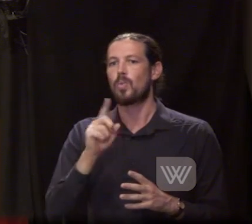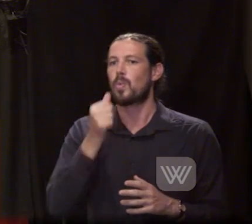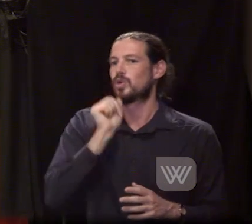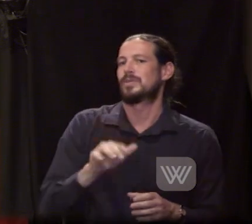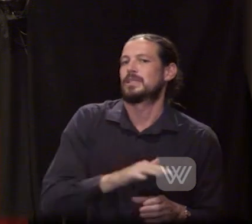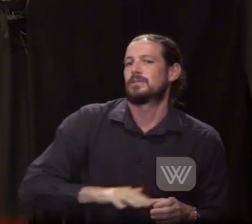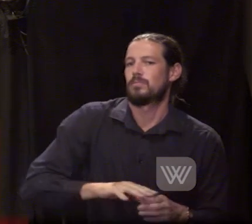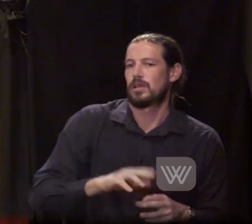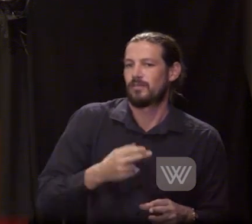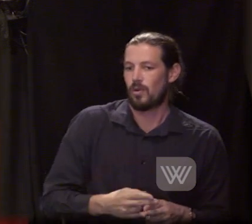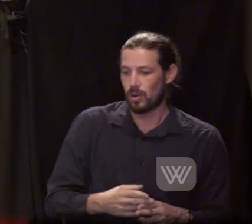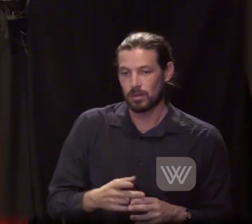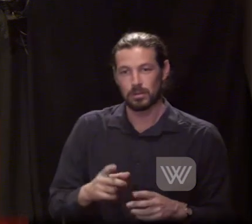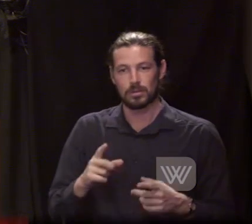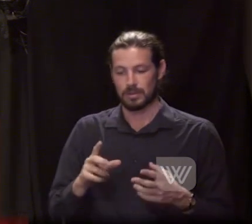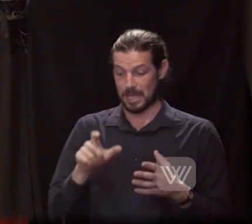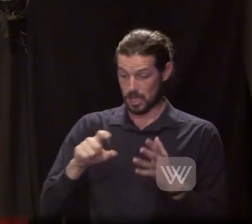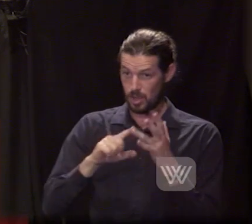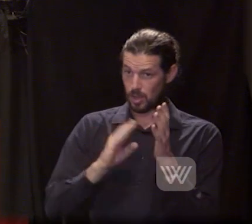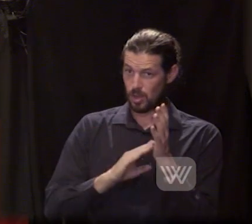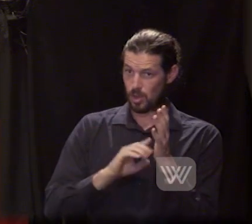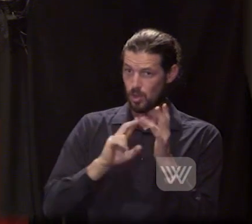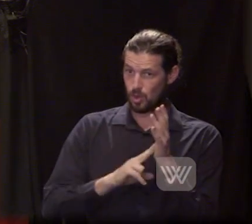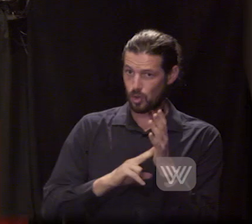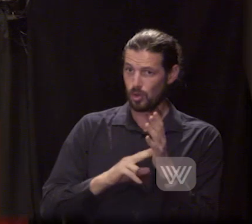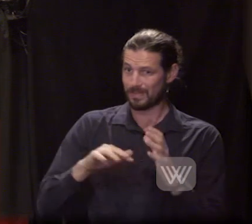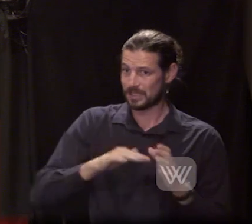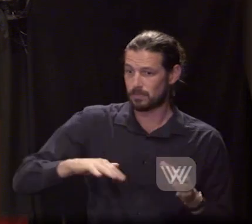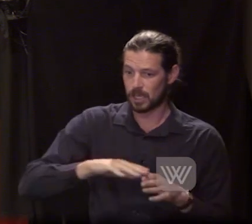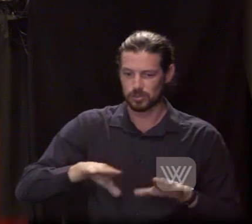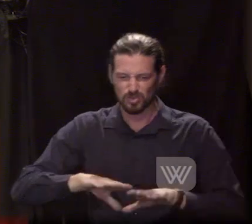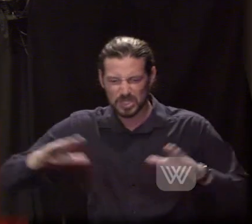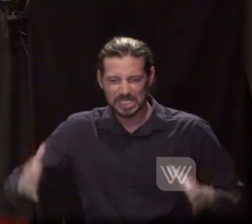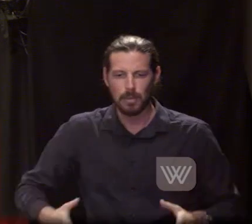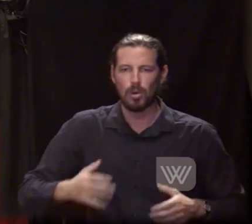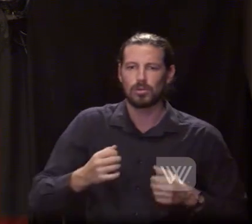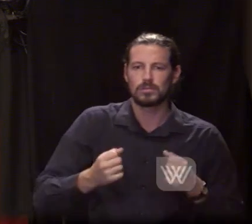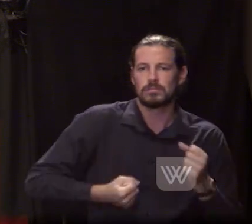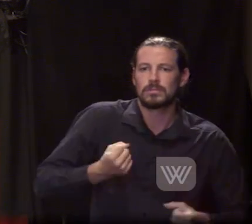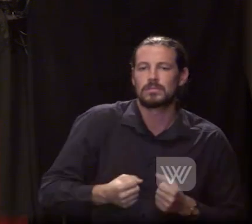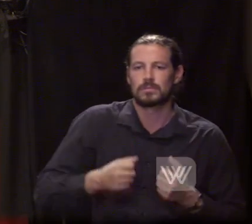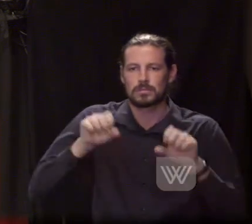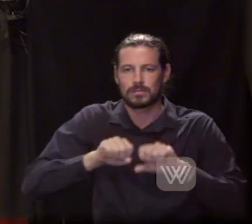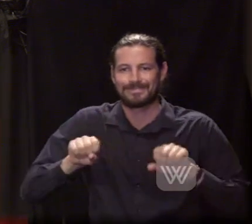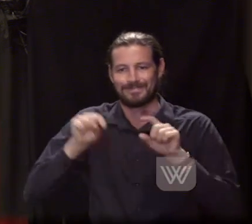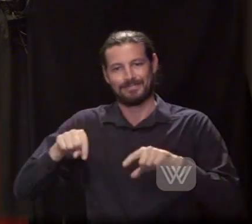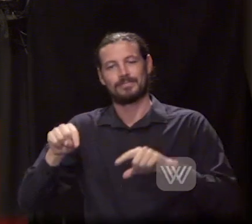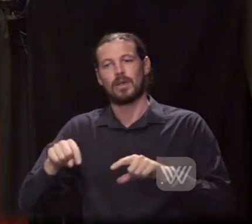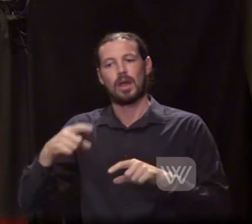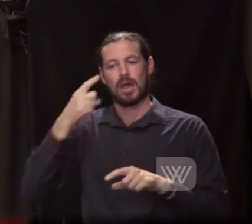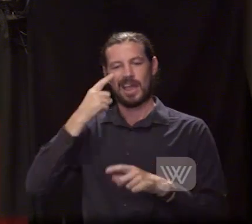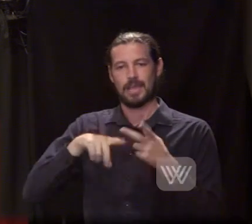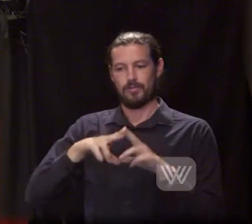idea was, is this common space actually valued? And is it useful to have this? So that was what the cameras were for. There were, the